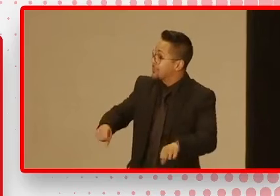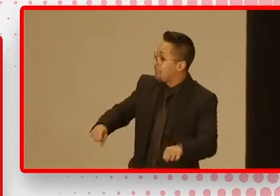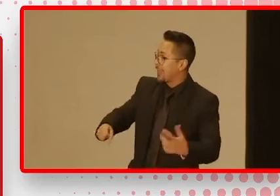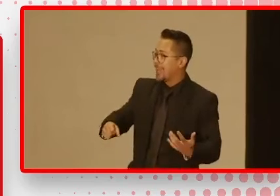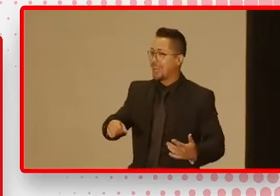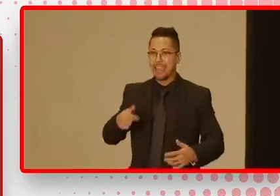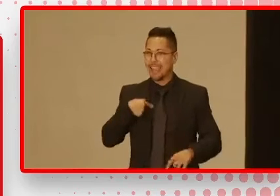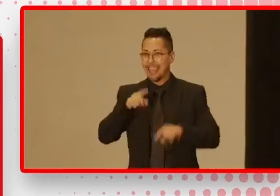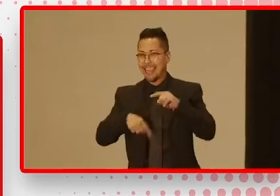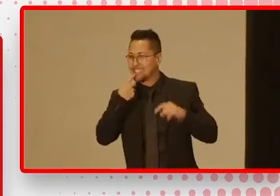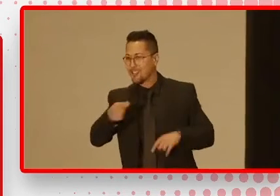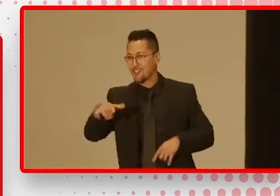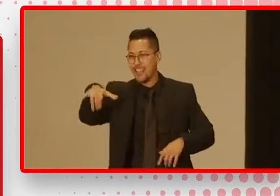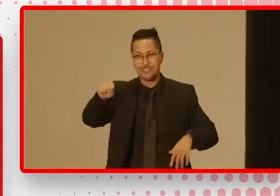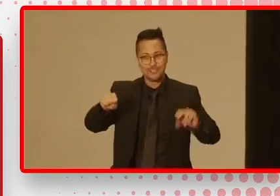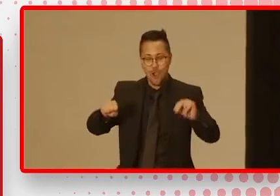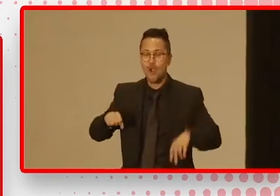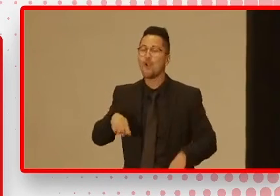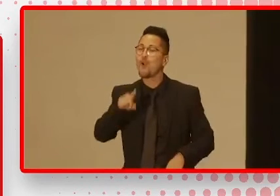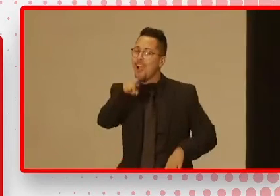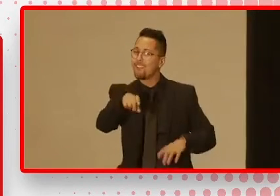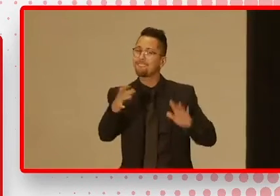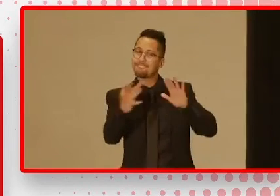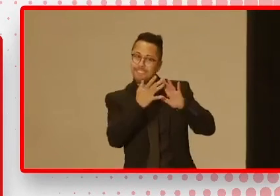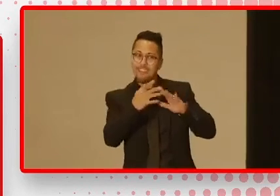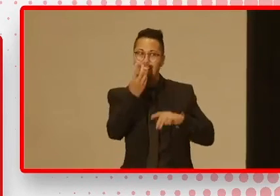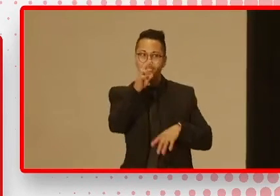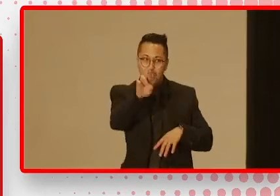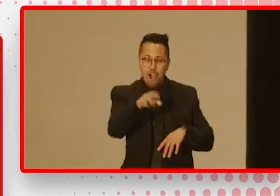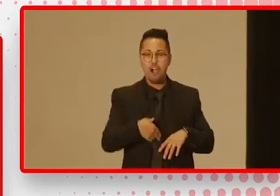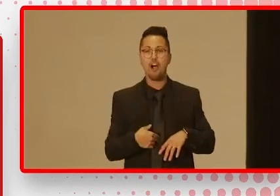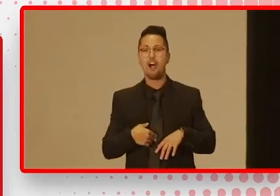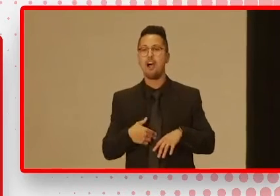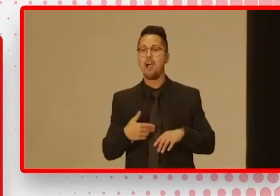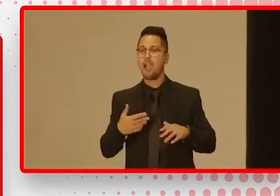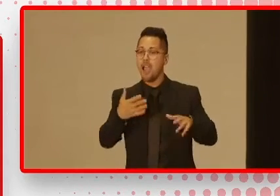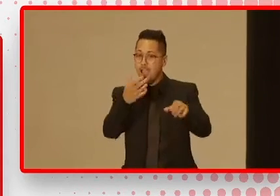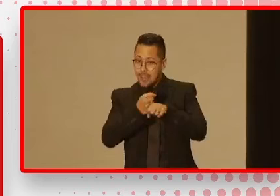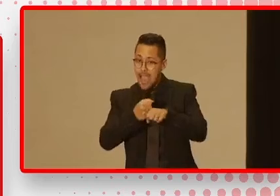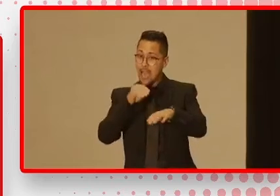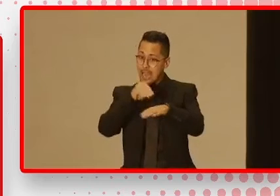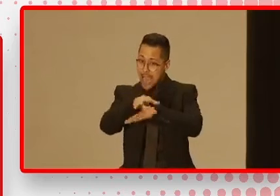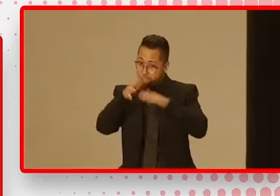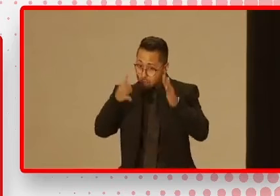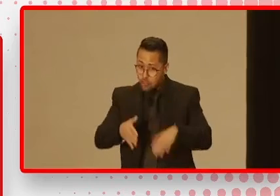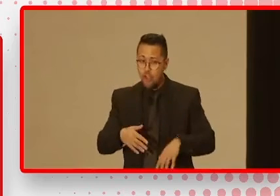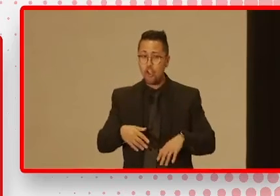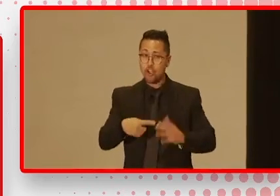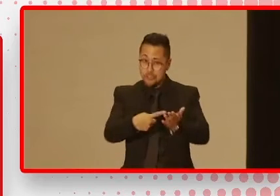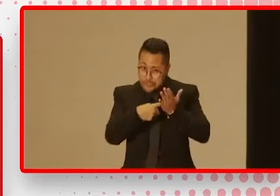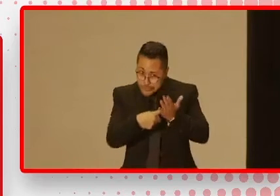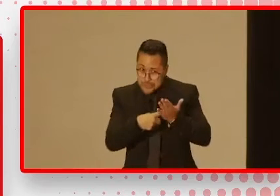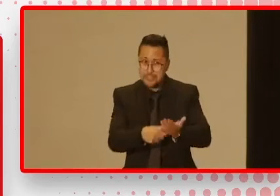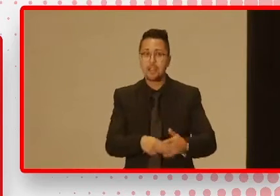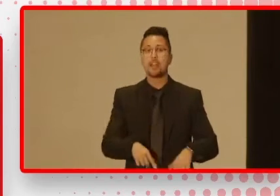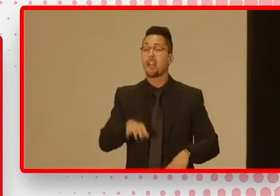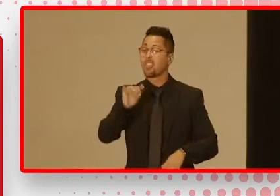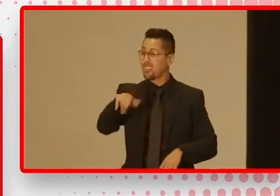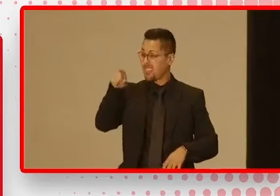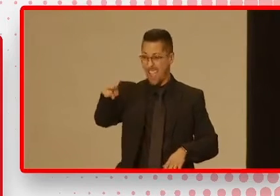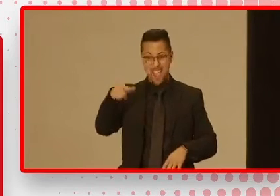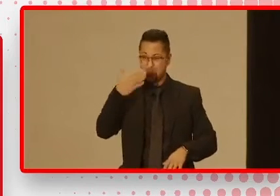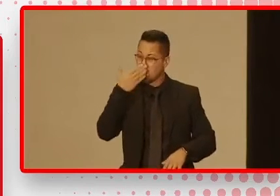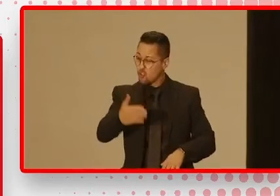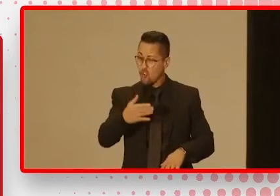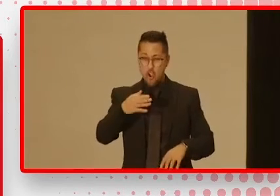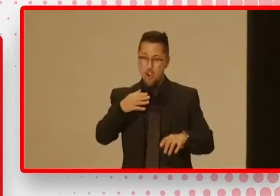need to contact VR, get assigned with a counselor, go through that stuff, but that would be a decision with a counselor. But that is a perfect example of that